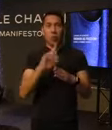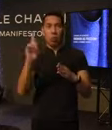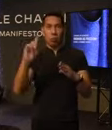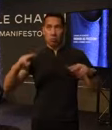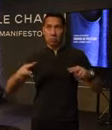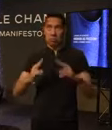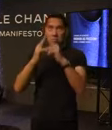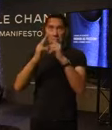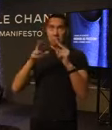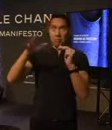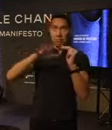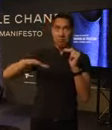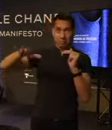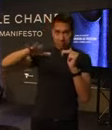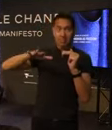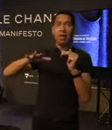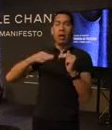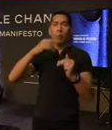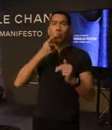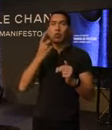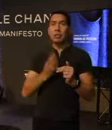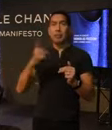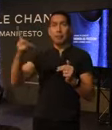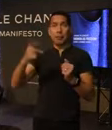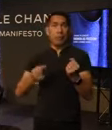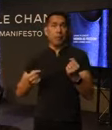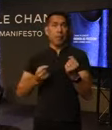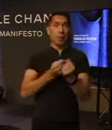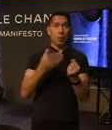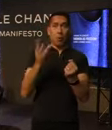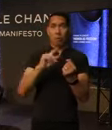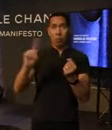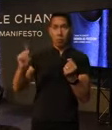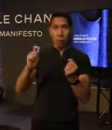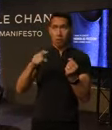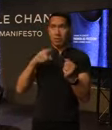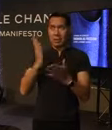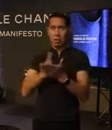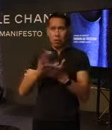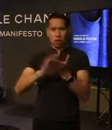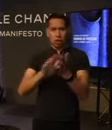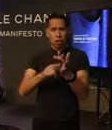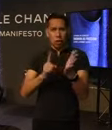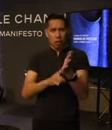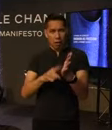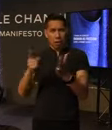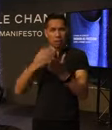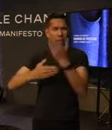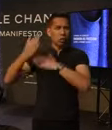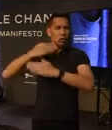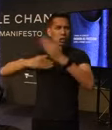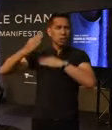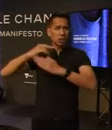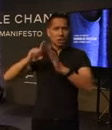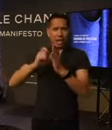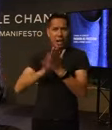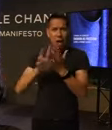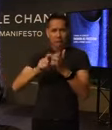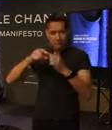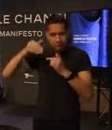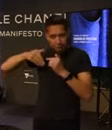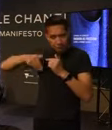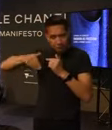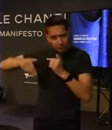Fashion Museum of the City of Paris, with support from the Patrimoine de Chanel, the Heritage Archive, this exhibition